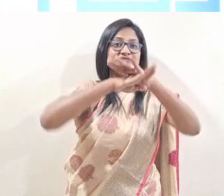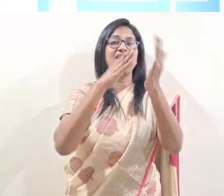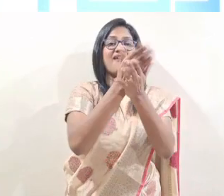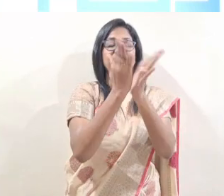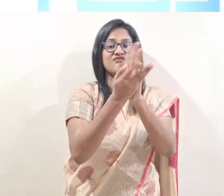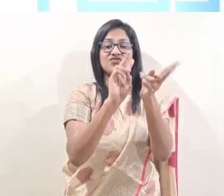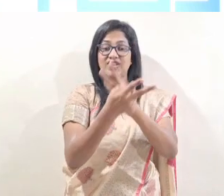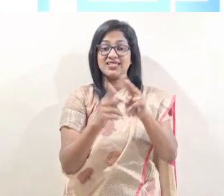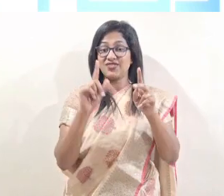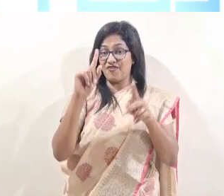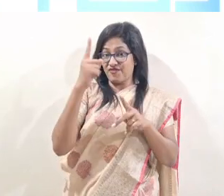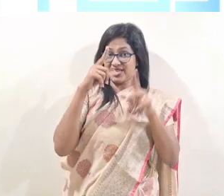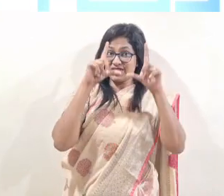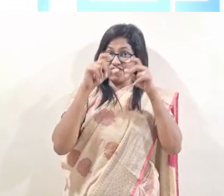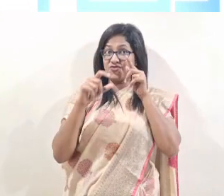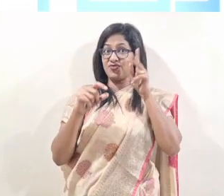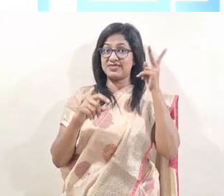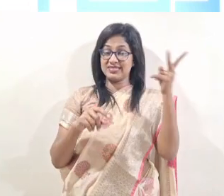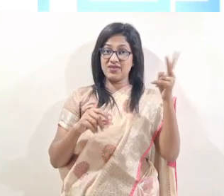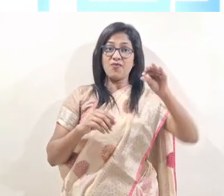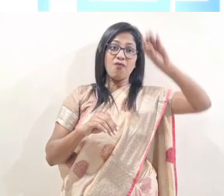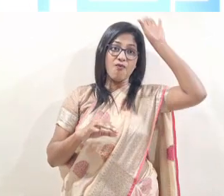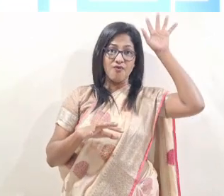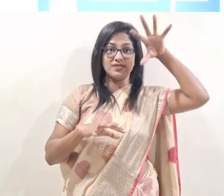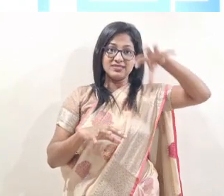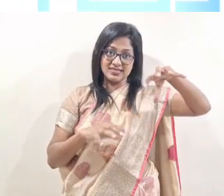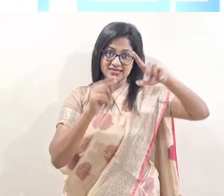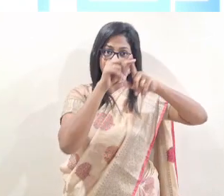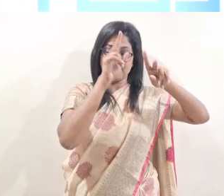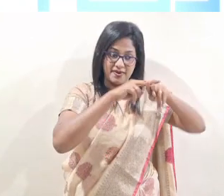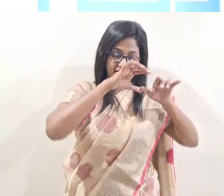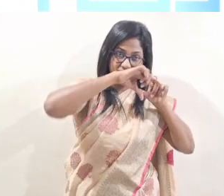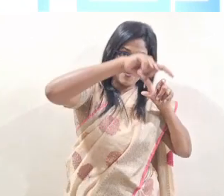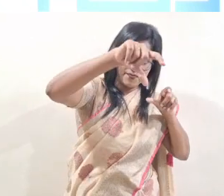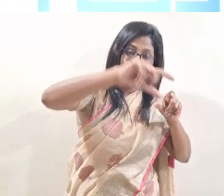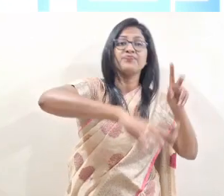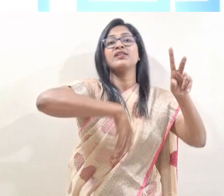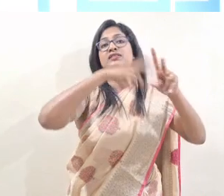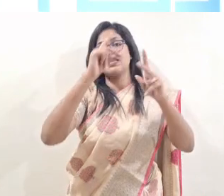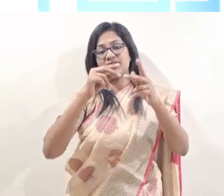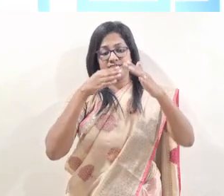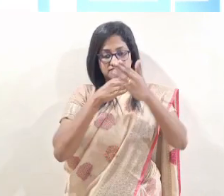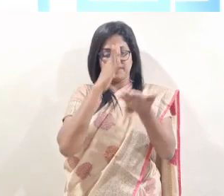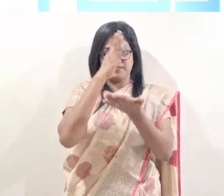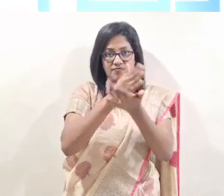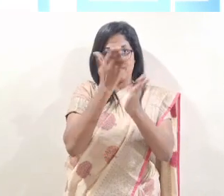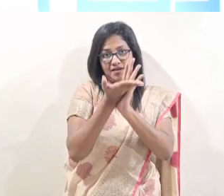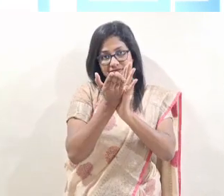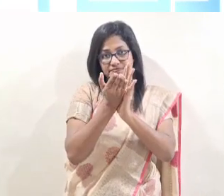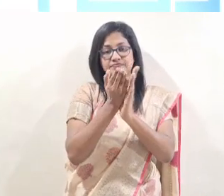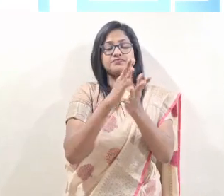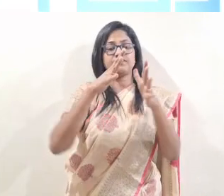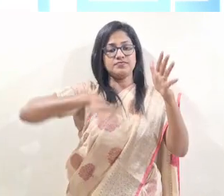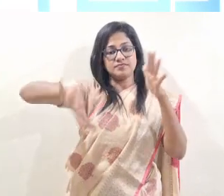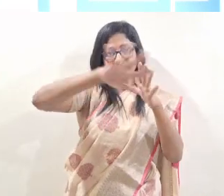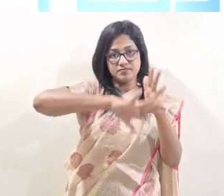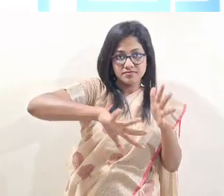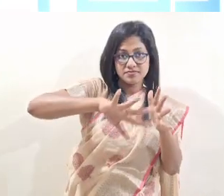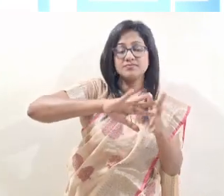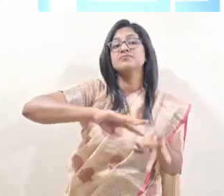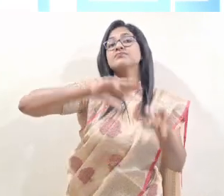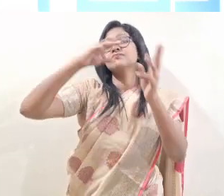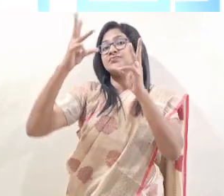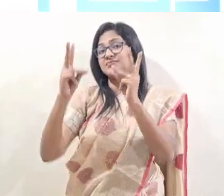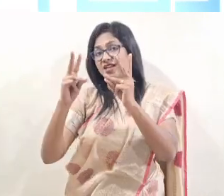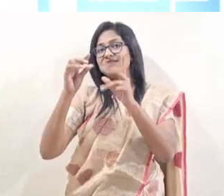the first photograph, is the old station platform. Second is the interchange passage, and third is the new platform. And it's